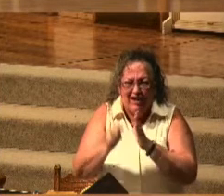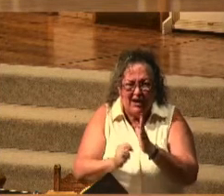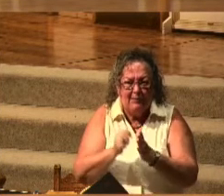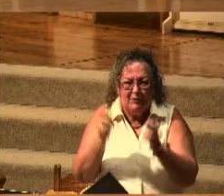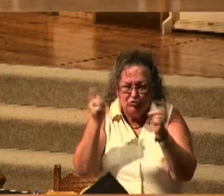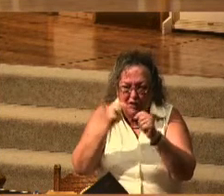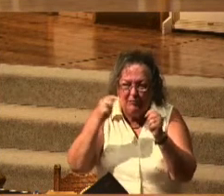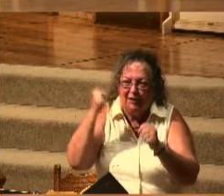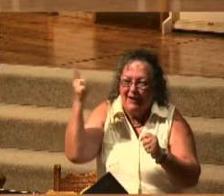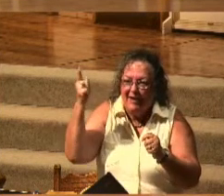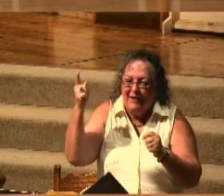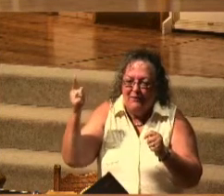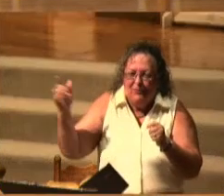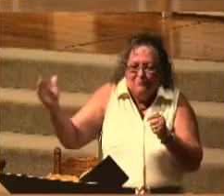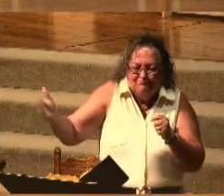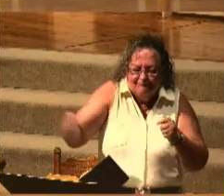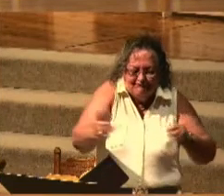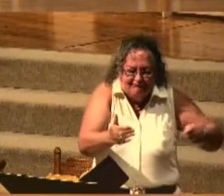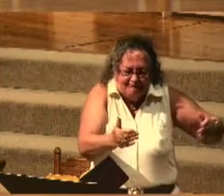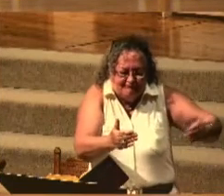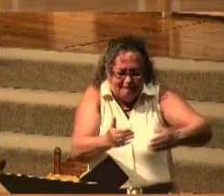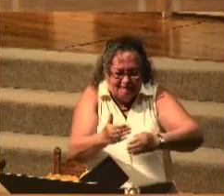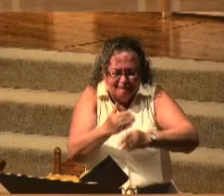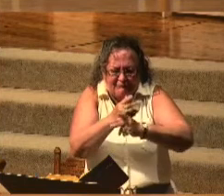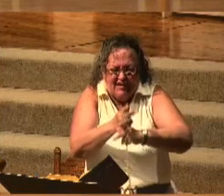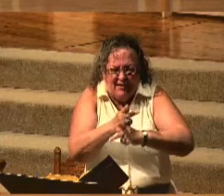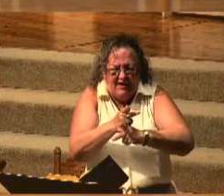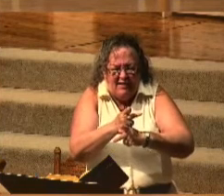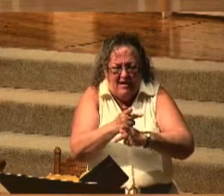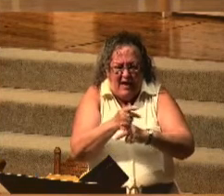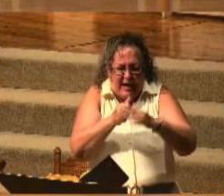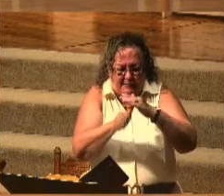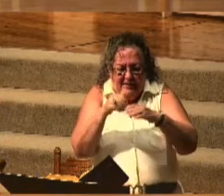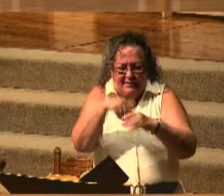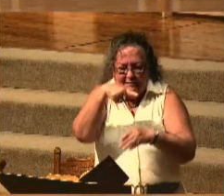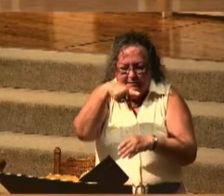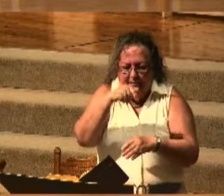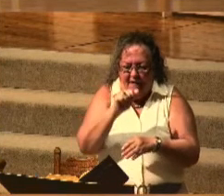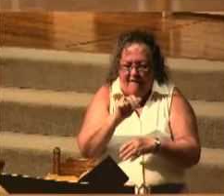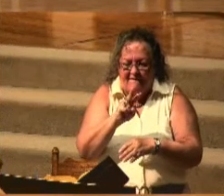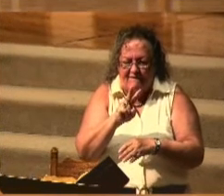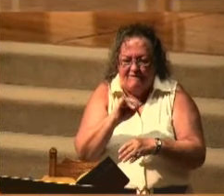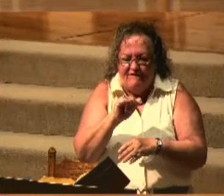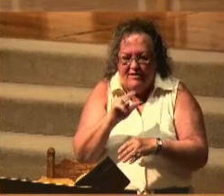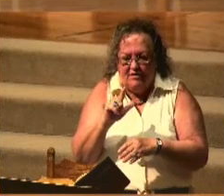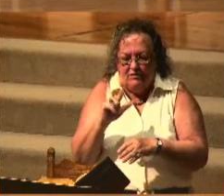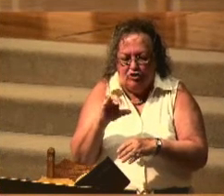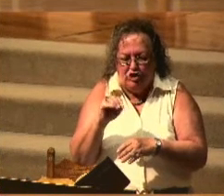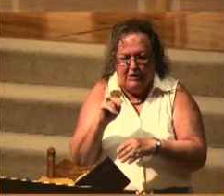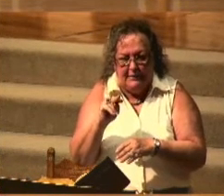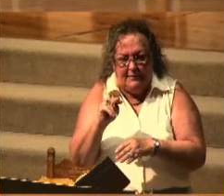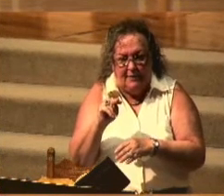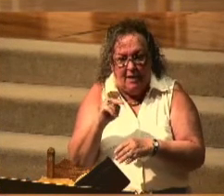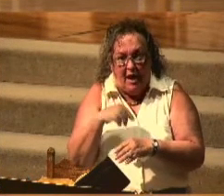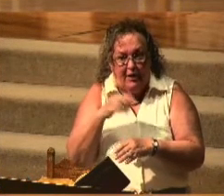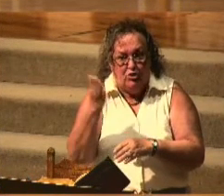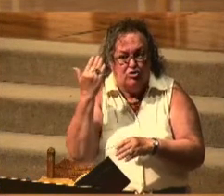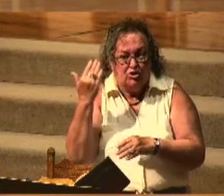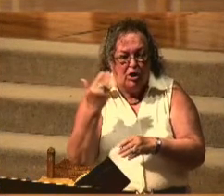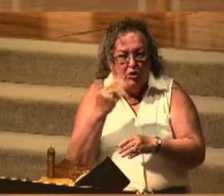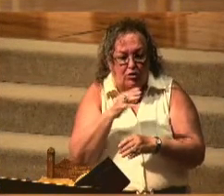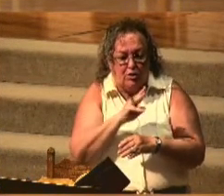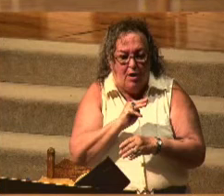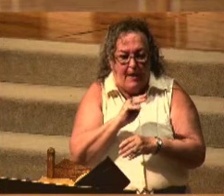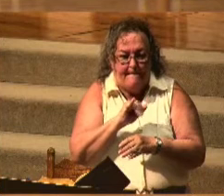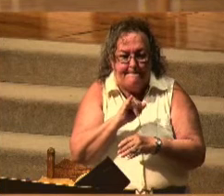hide me in his pavilion." Now, what does that word mean? I used to go to Myrtle Beach when I was a kid, and we